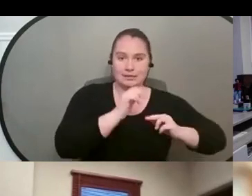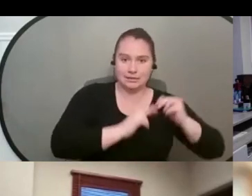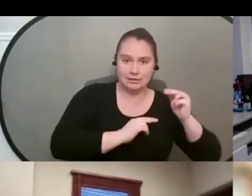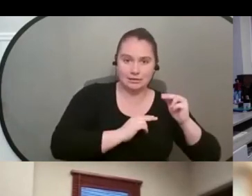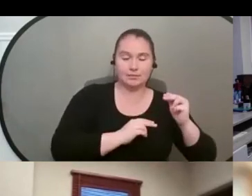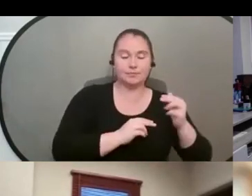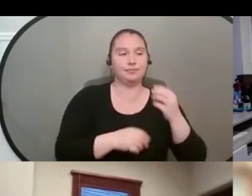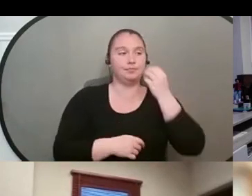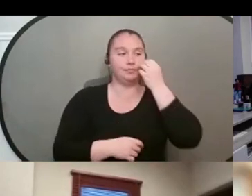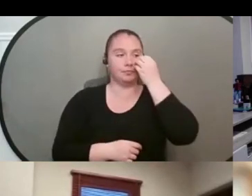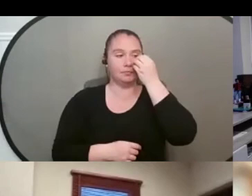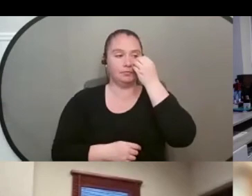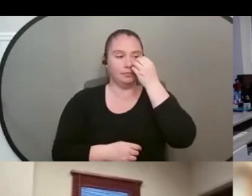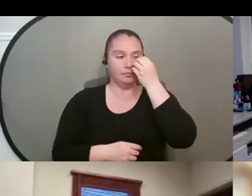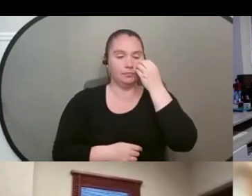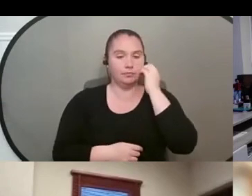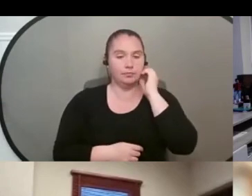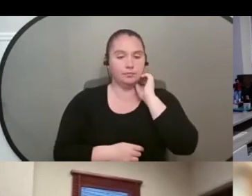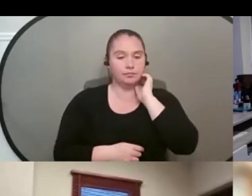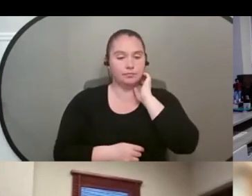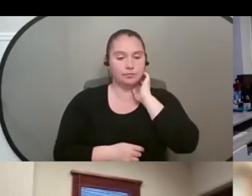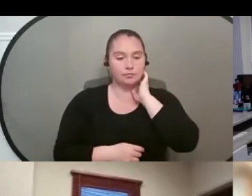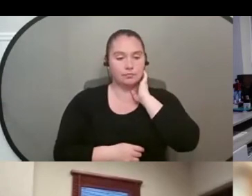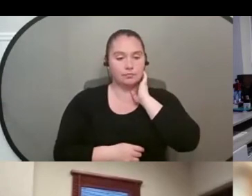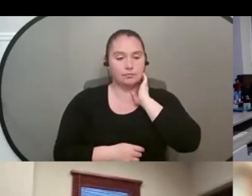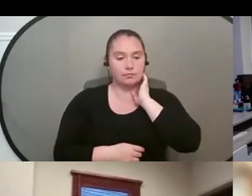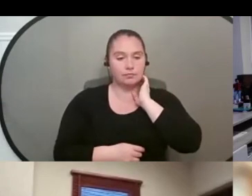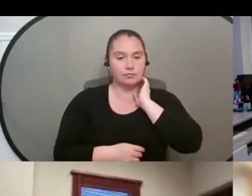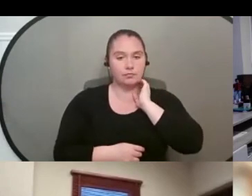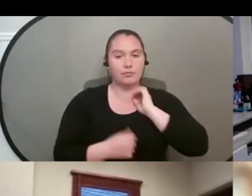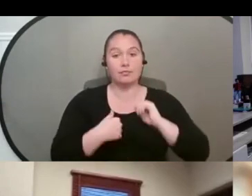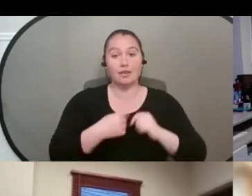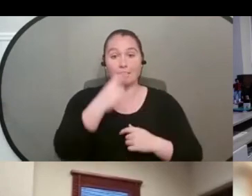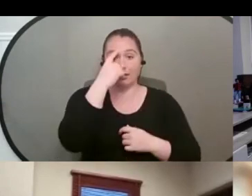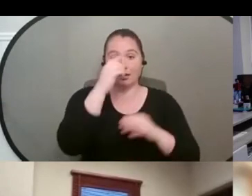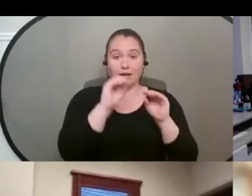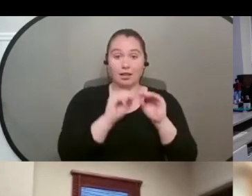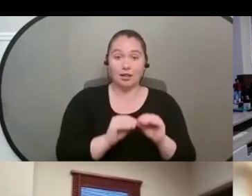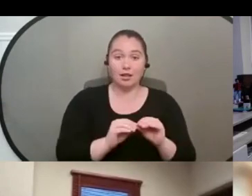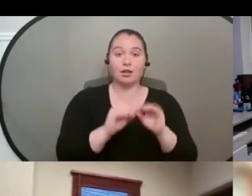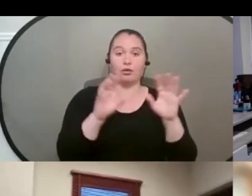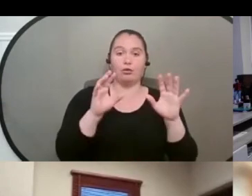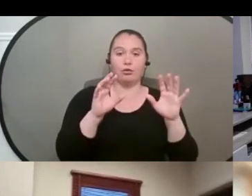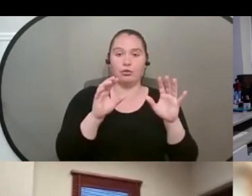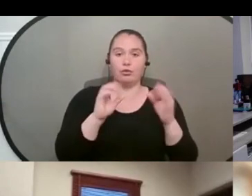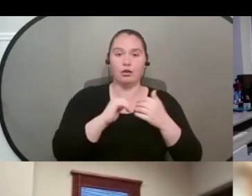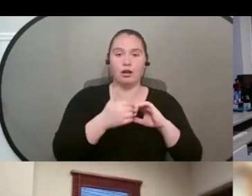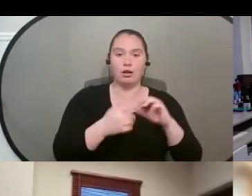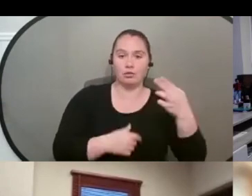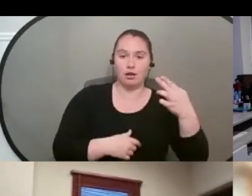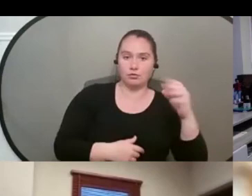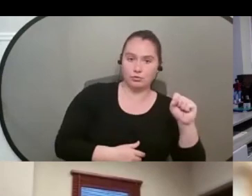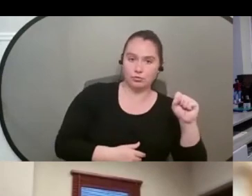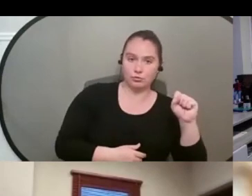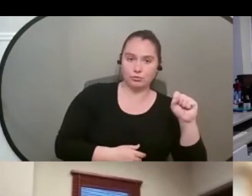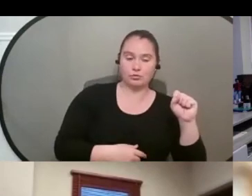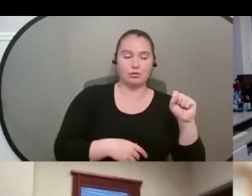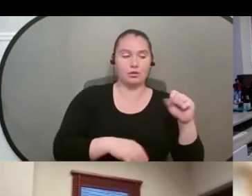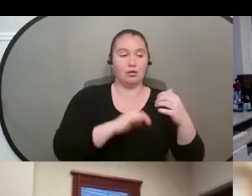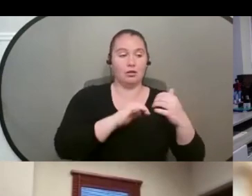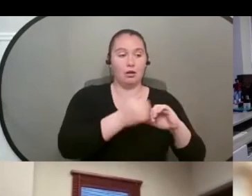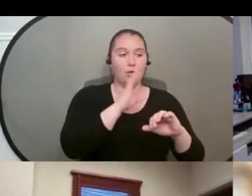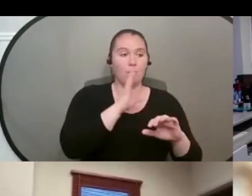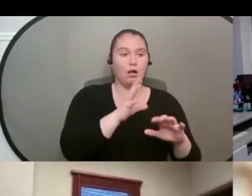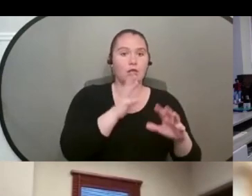was really sort of clearly stated by some folks the way the high school serves as a capstone on students'